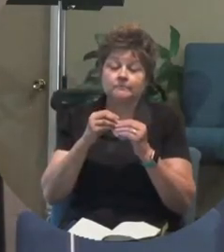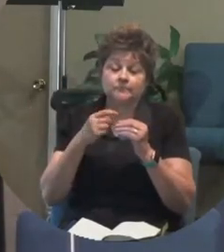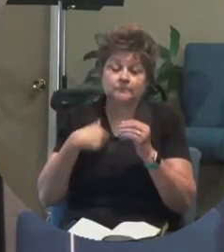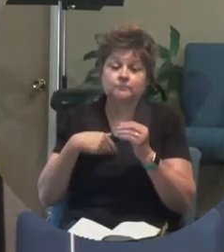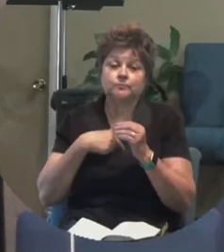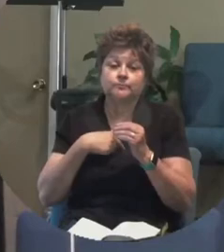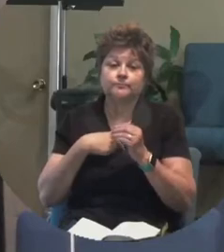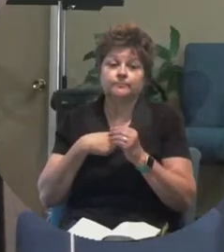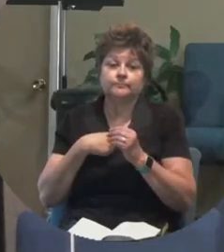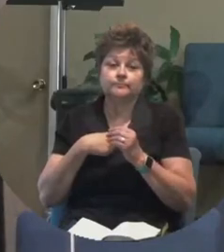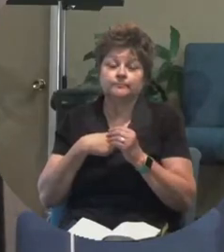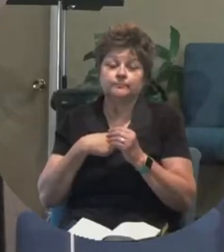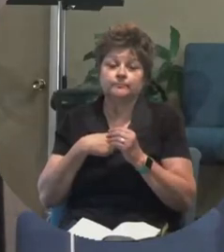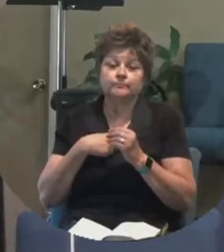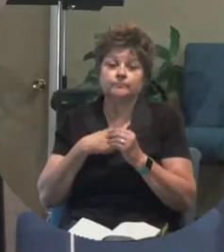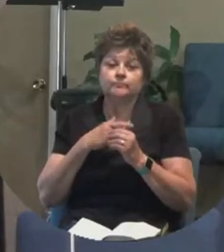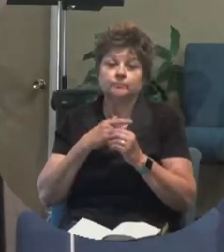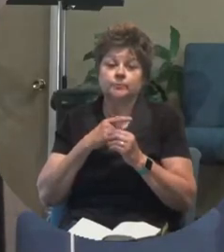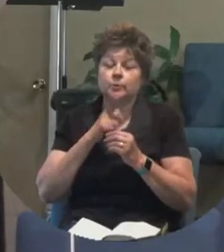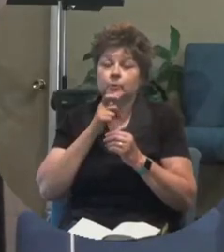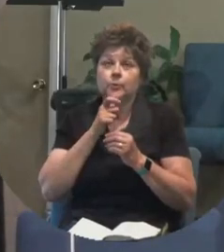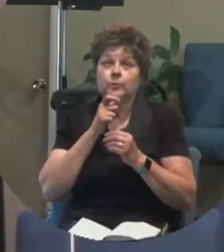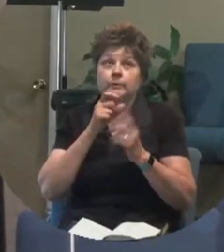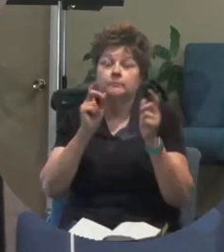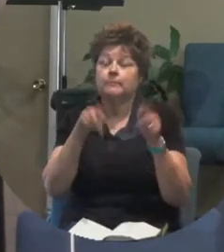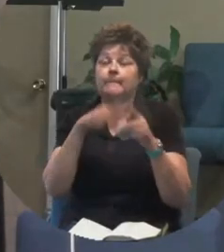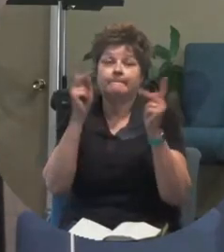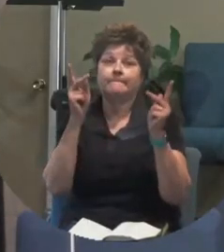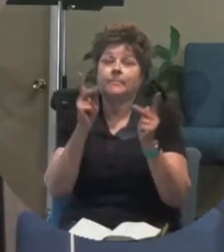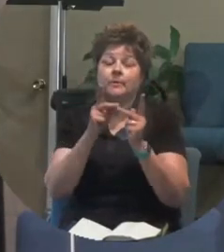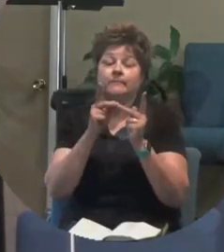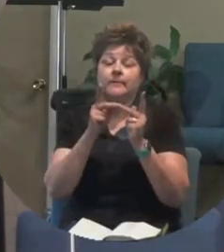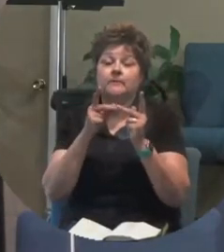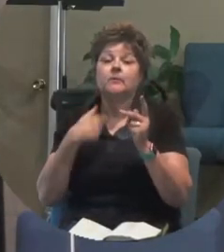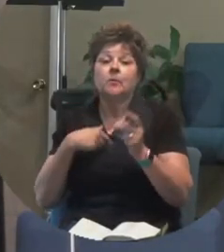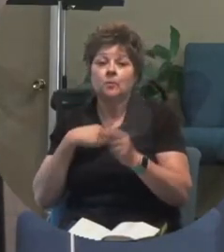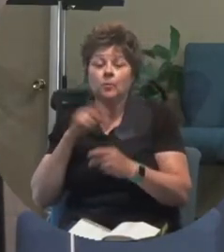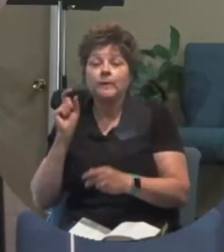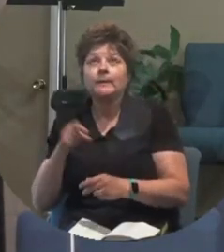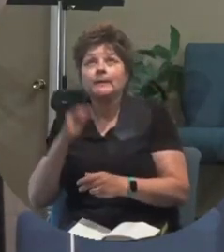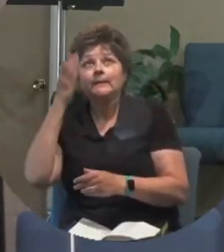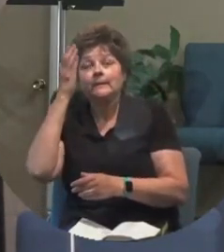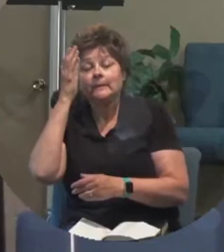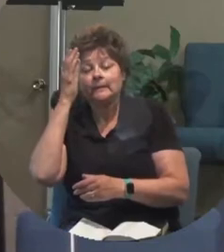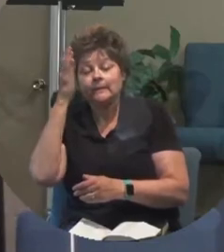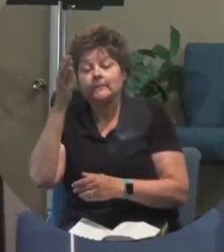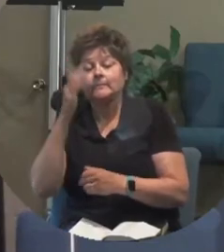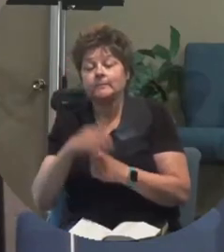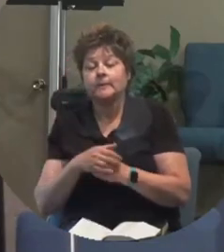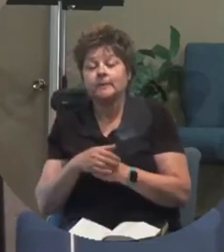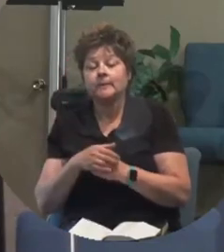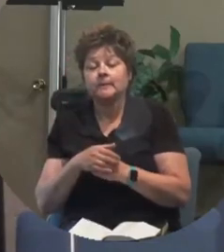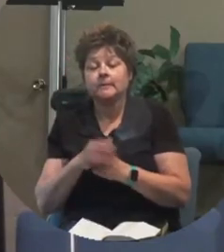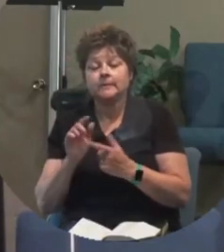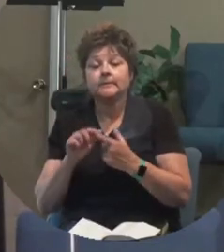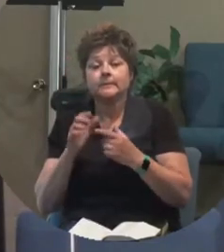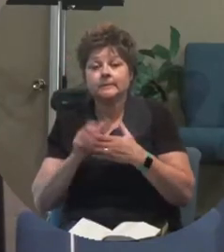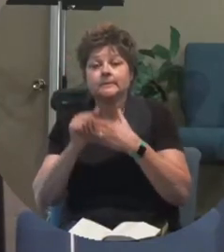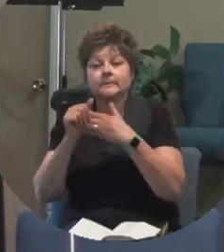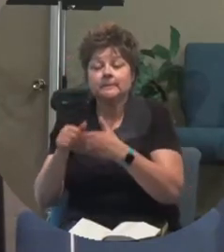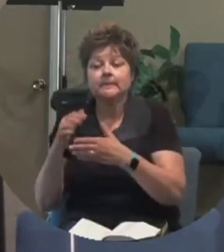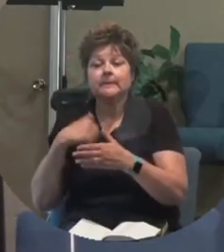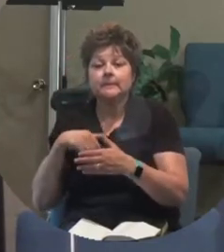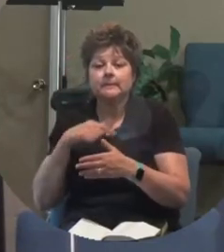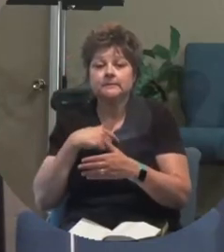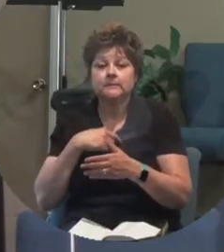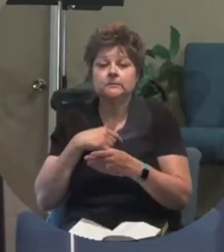ultimately is perfect. We need him to lead us. And so